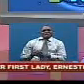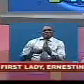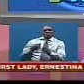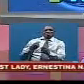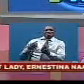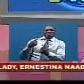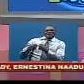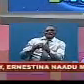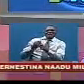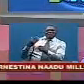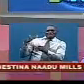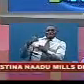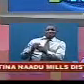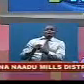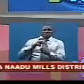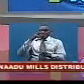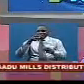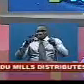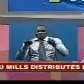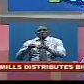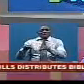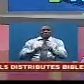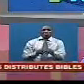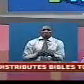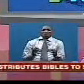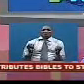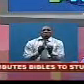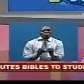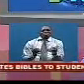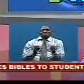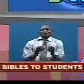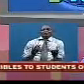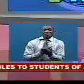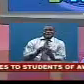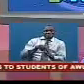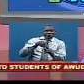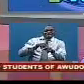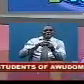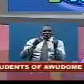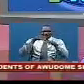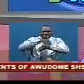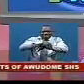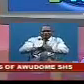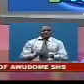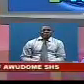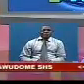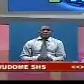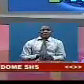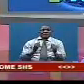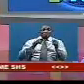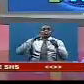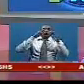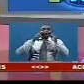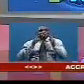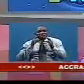Over the years, activities of criminals have skyrocketed in the country, especially during the dark hours of the night.